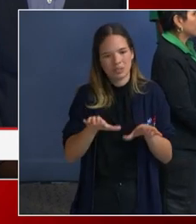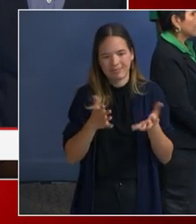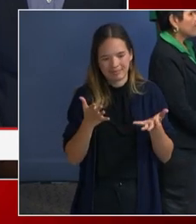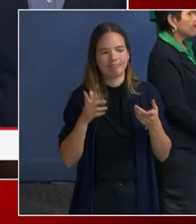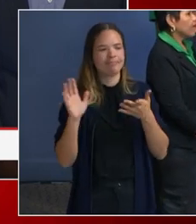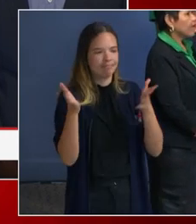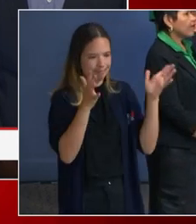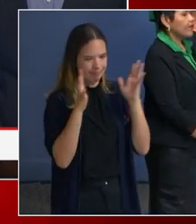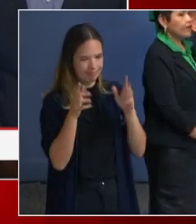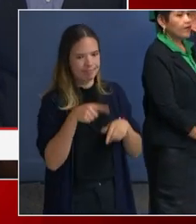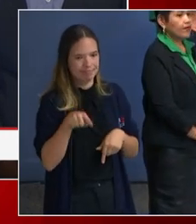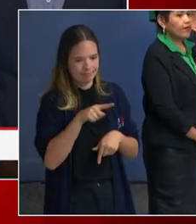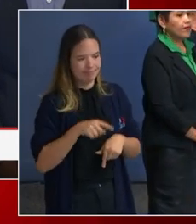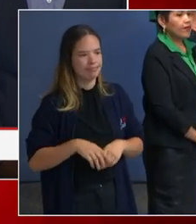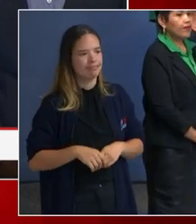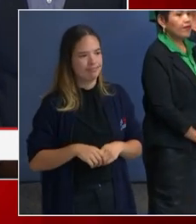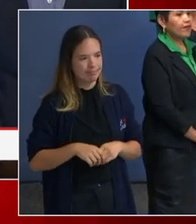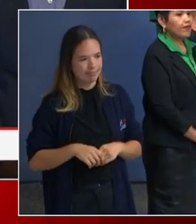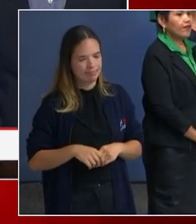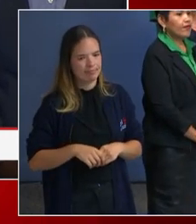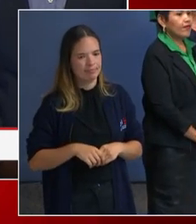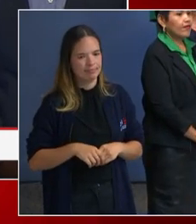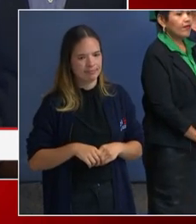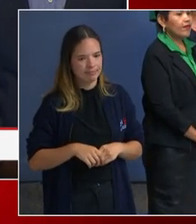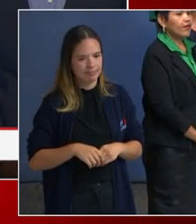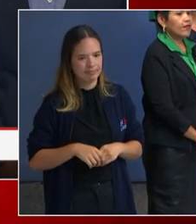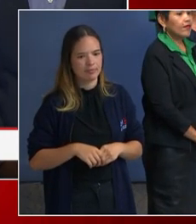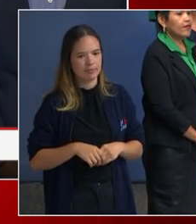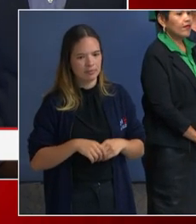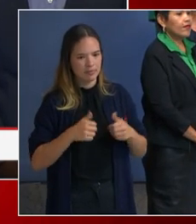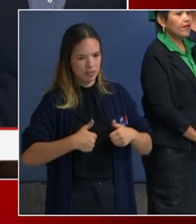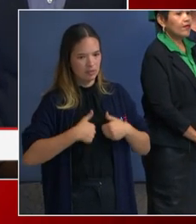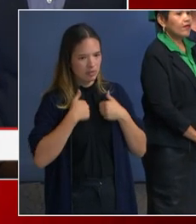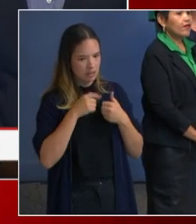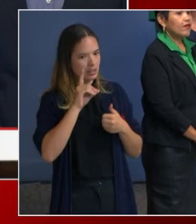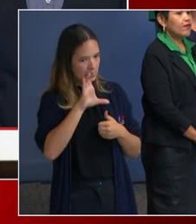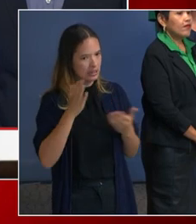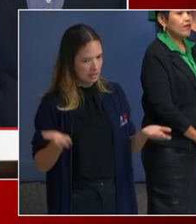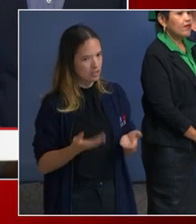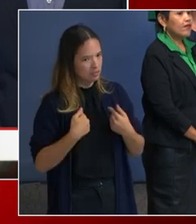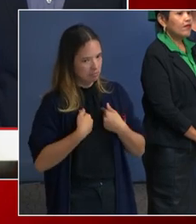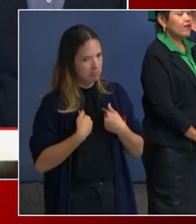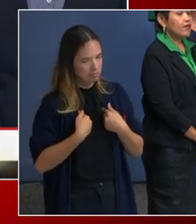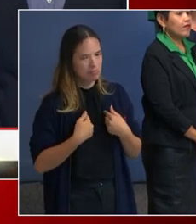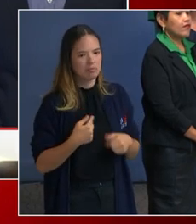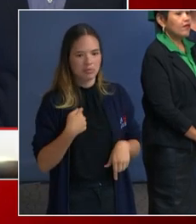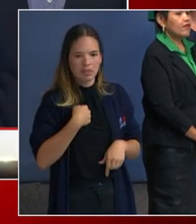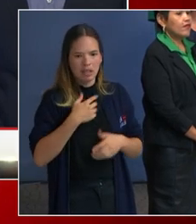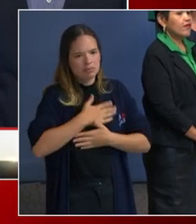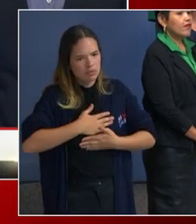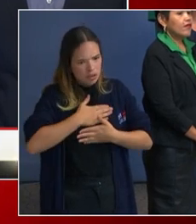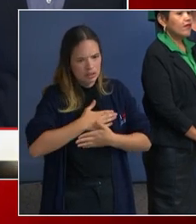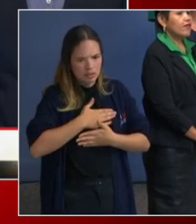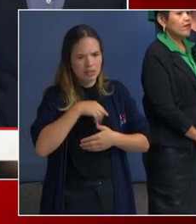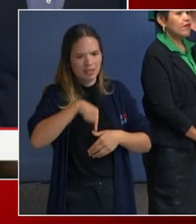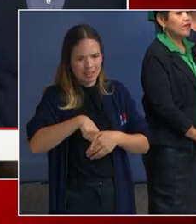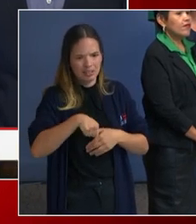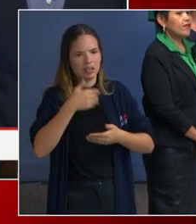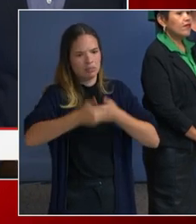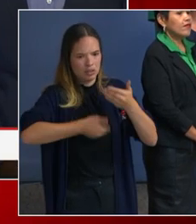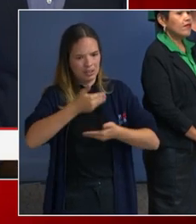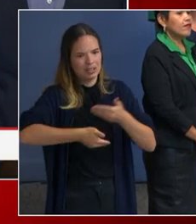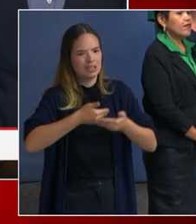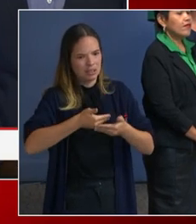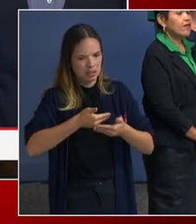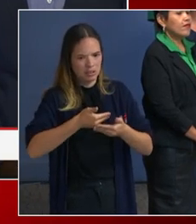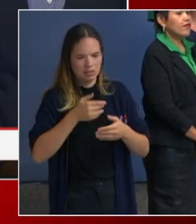Yes. I'm a DC resident, and I can tell you that I appreciate these steps. It's painful,